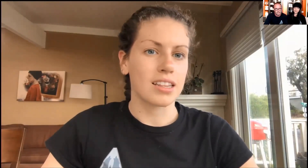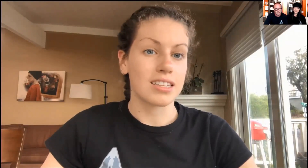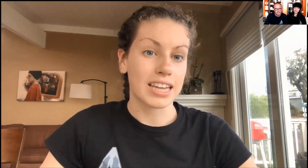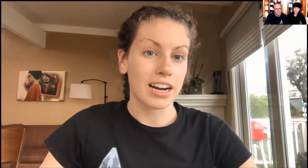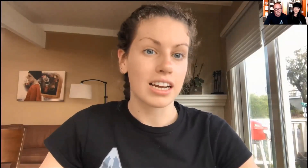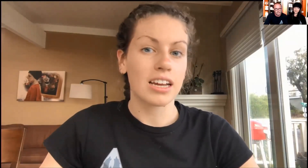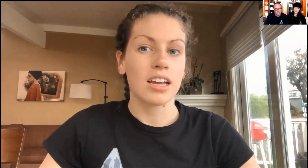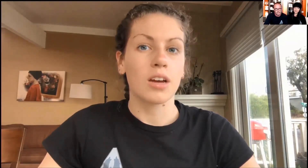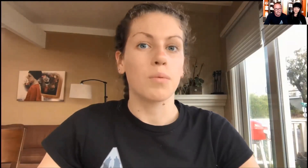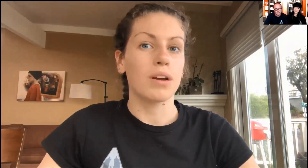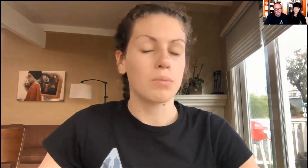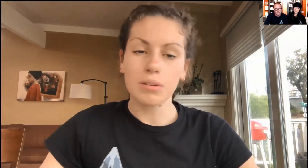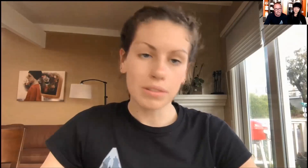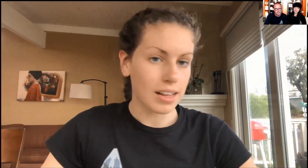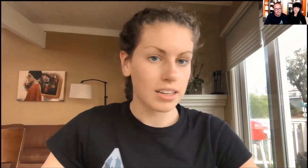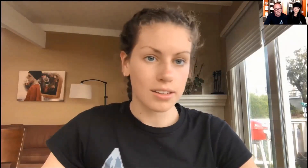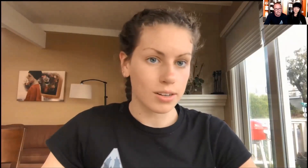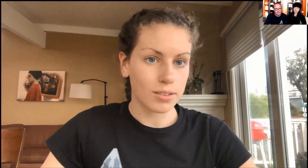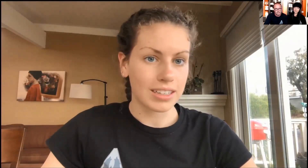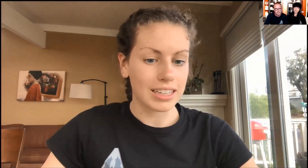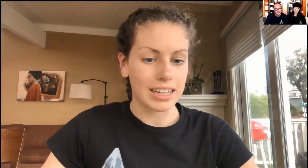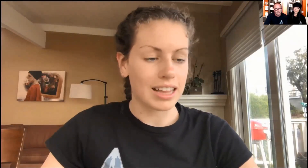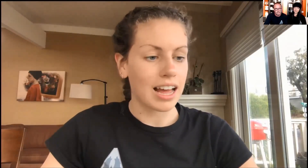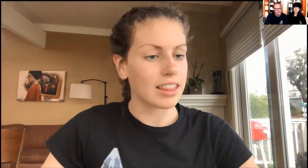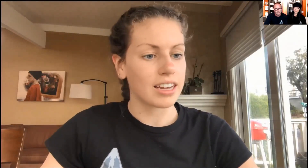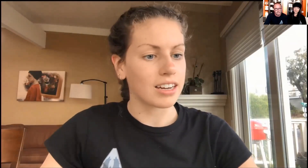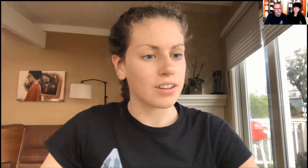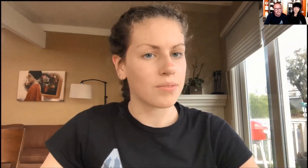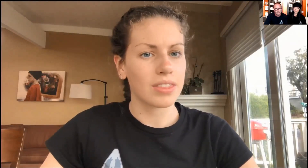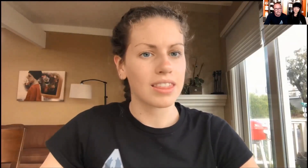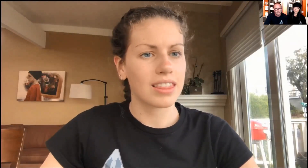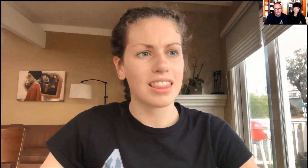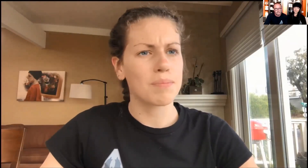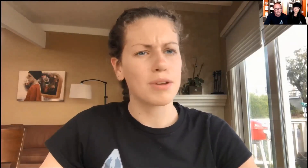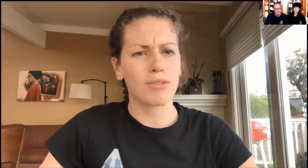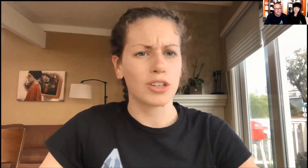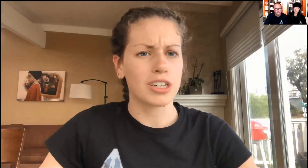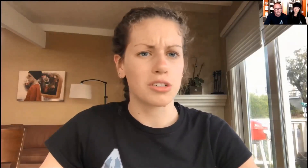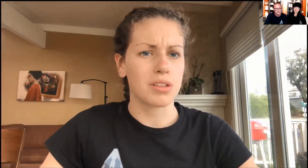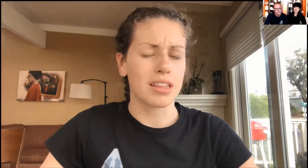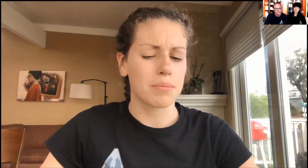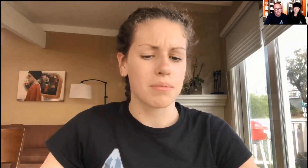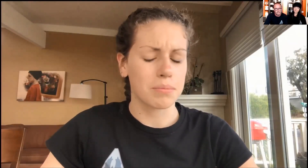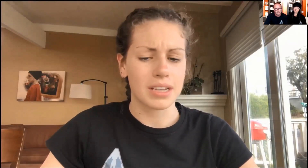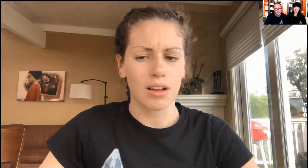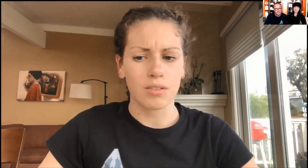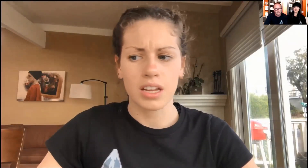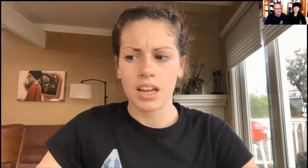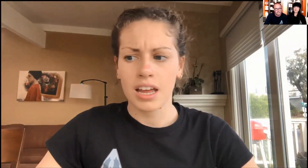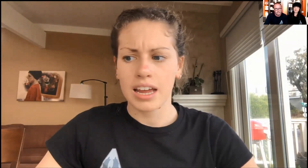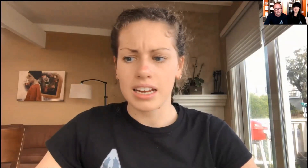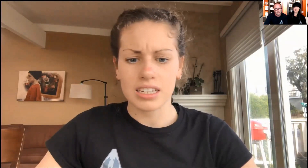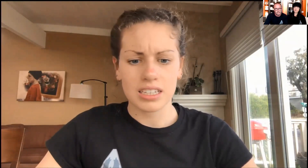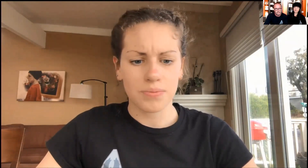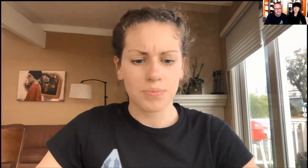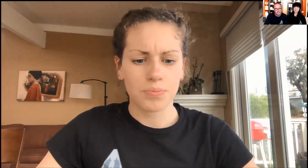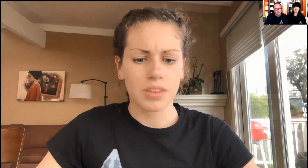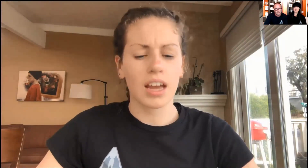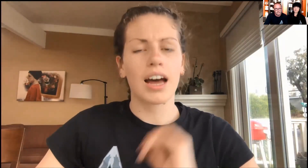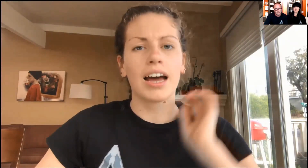as scary. And when in reality, they're not really like that. They're beautiful creatures within themselves.